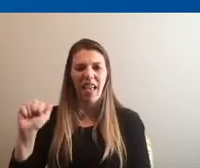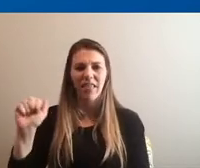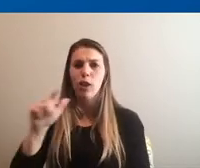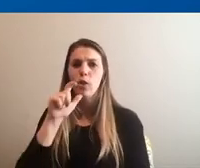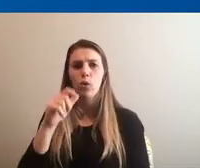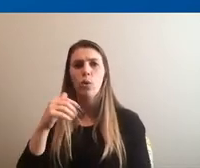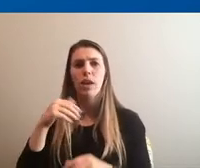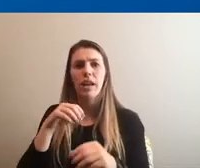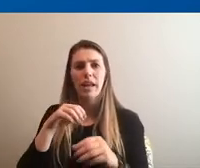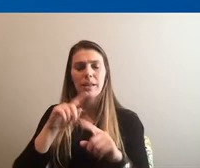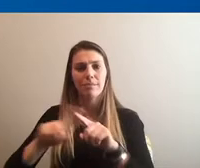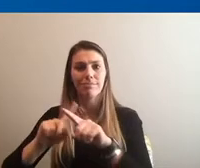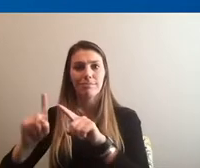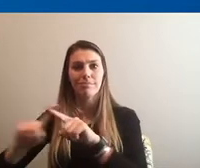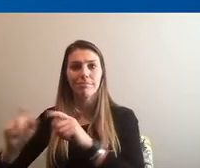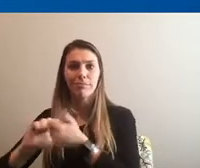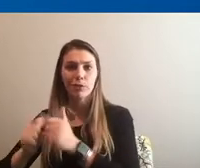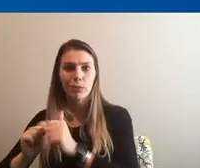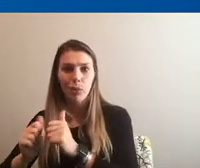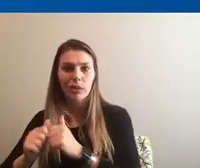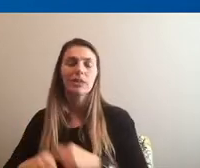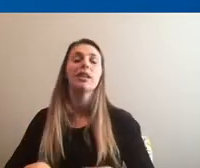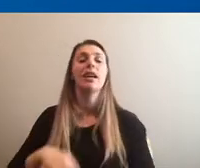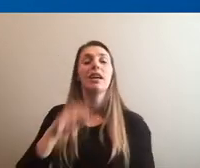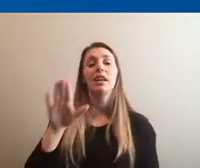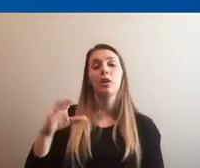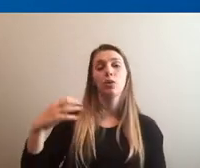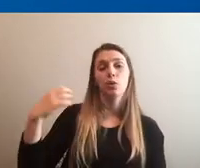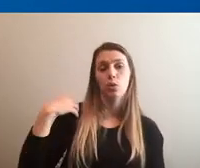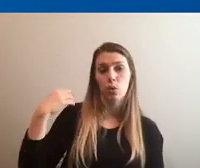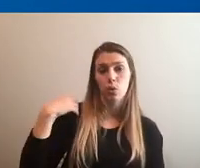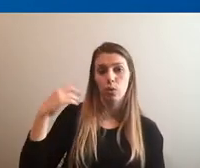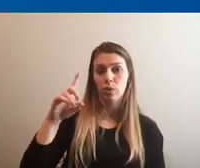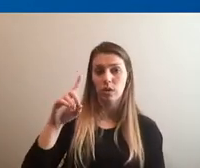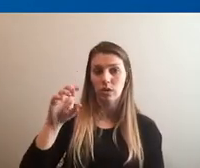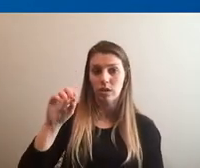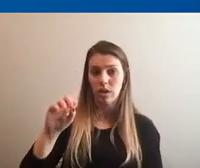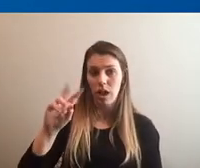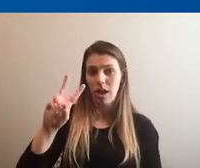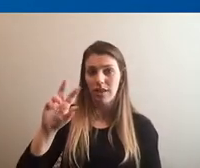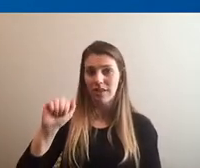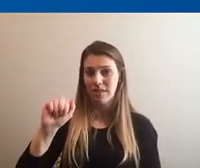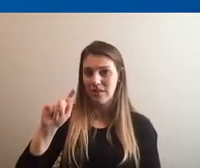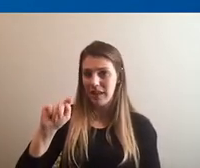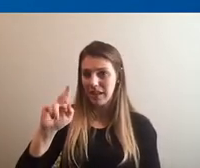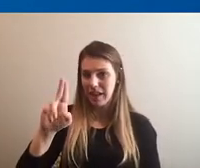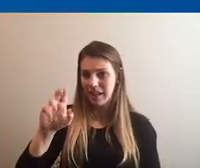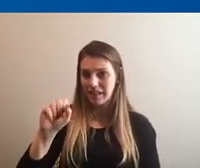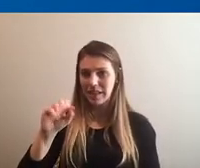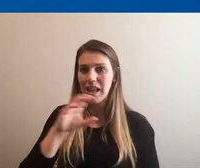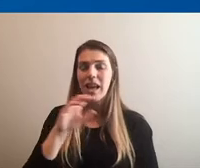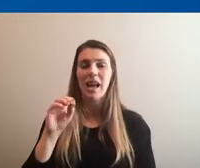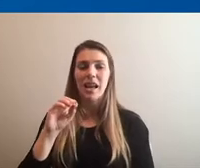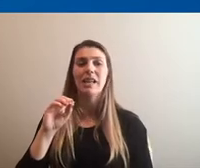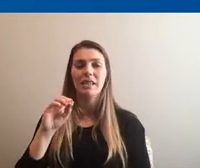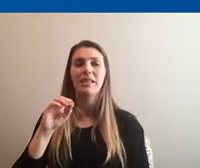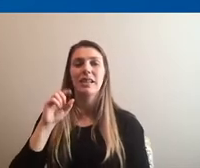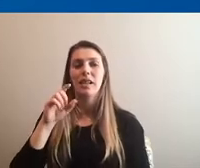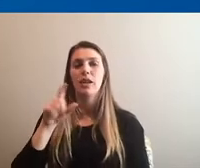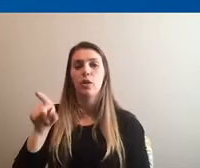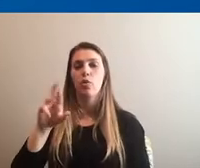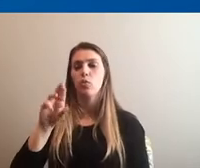multi-sports athlete. His coach, Don Vatus, and his home support, Rose